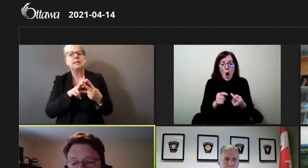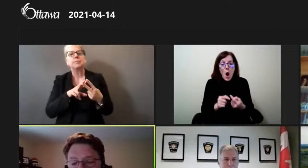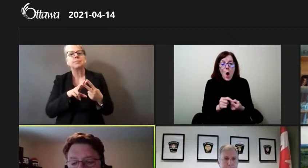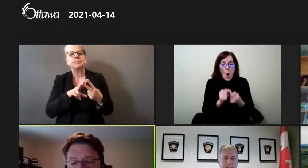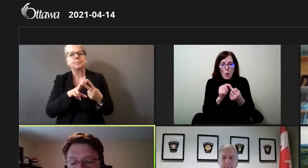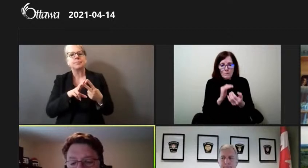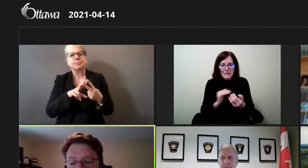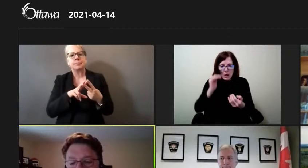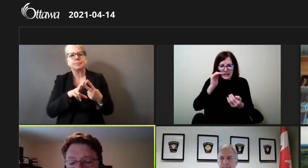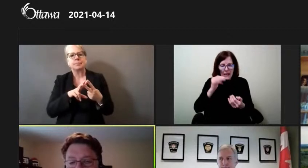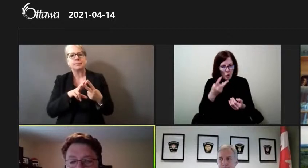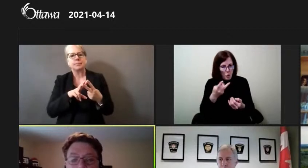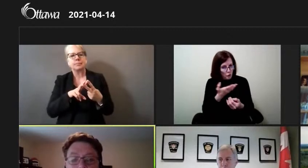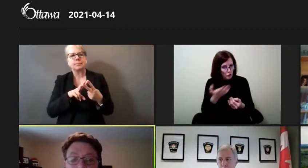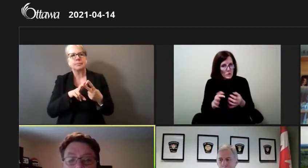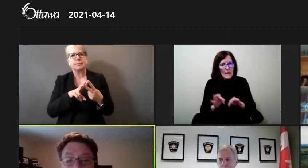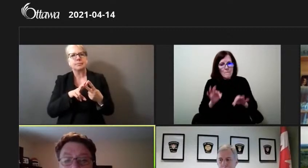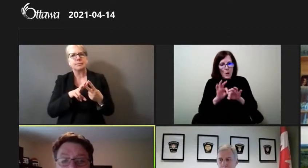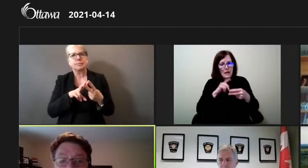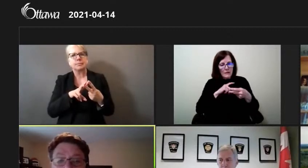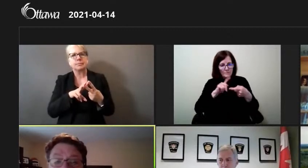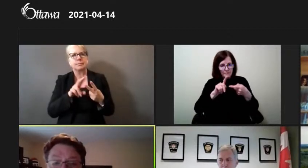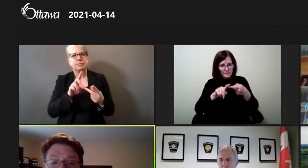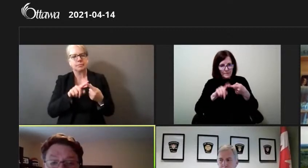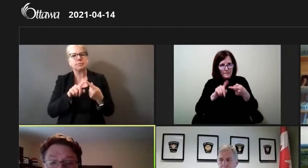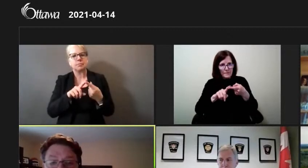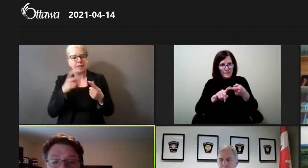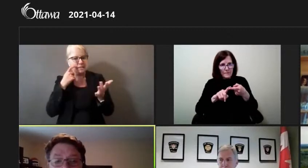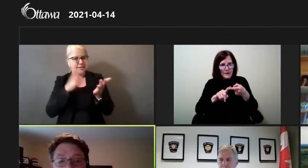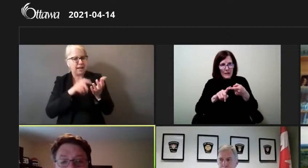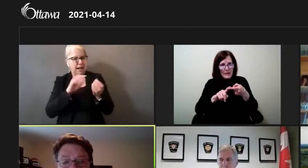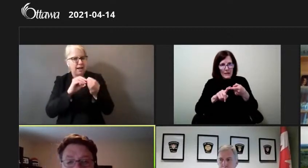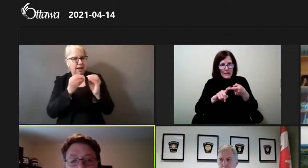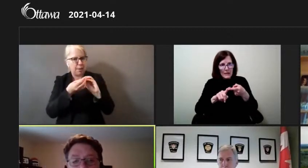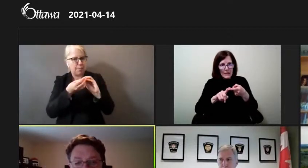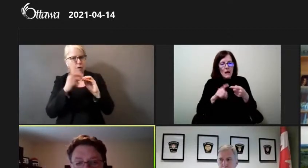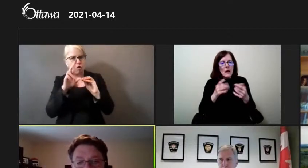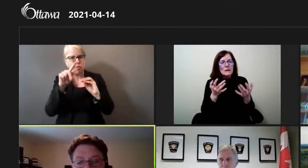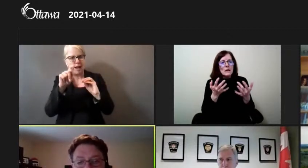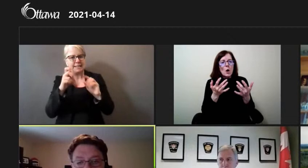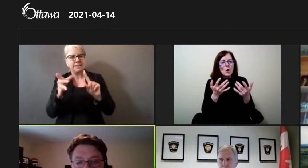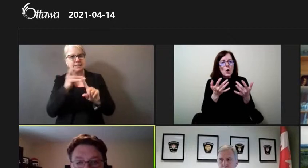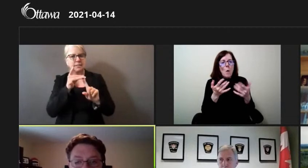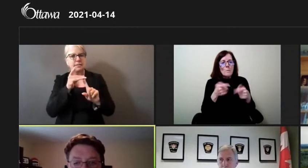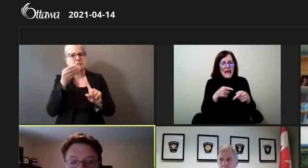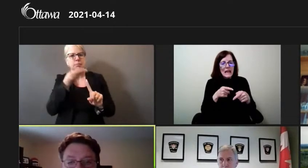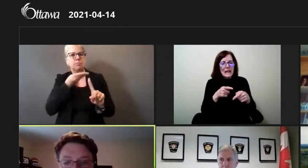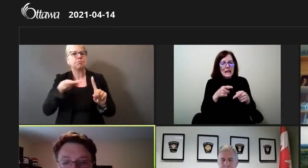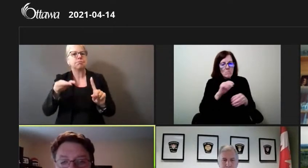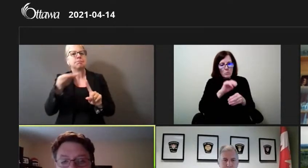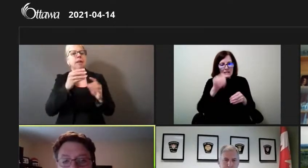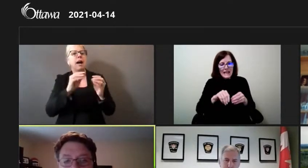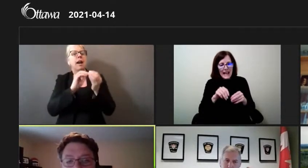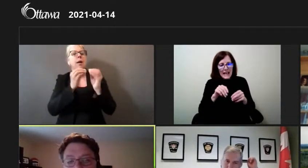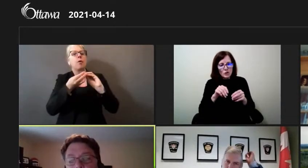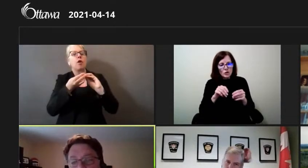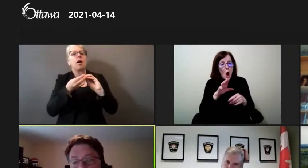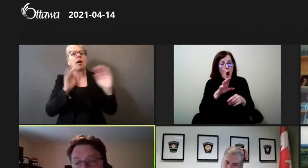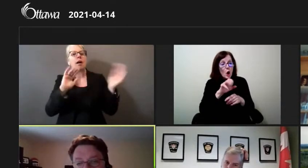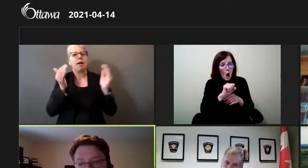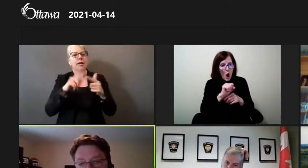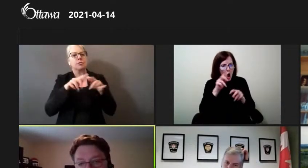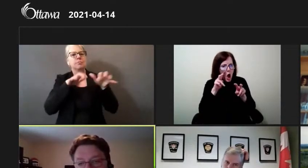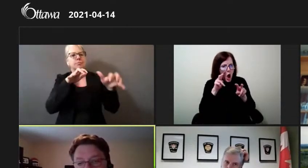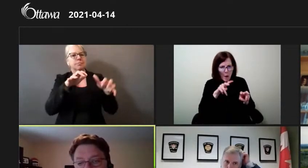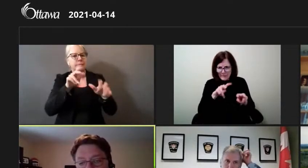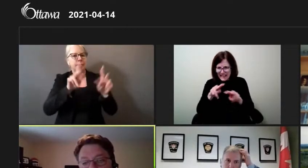first is the observed number of rates, the rate and the number of cases per population compared to other areas